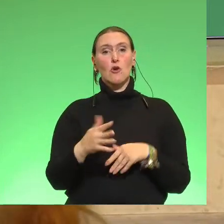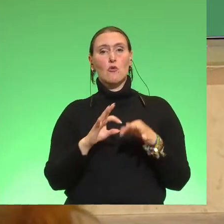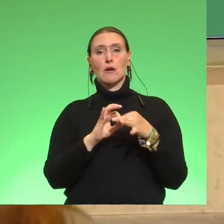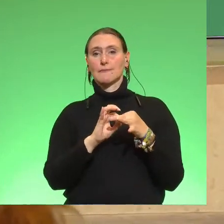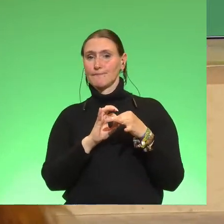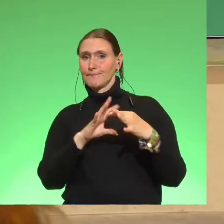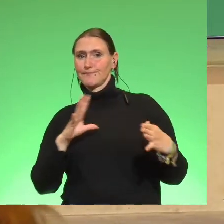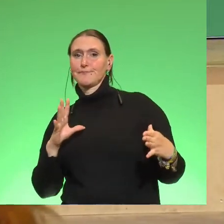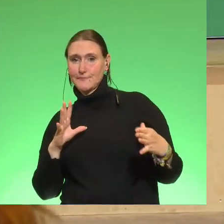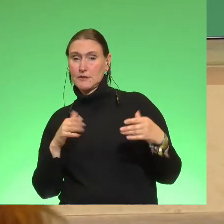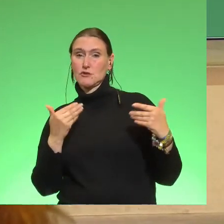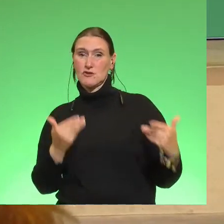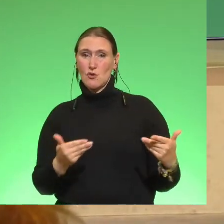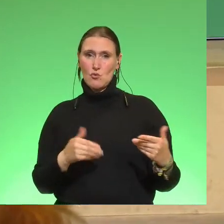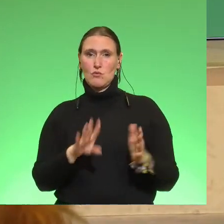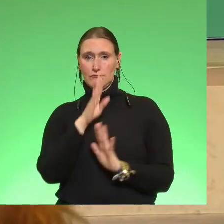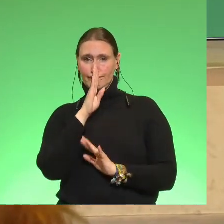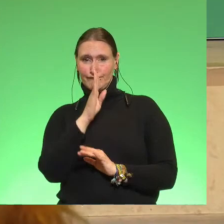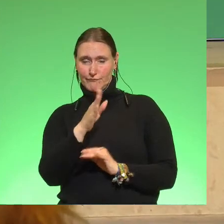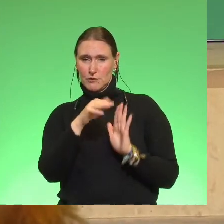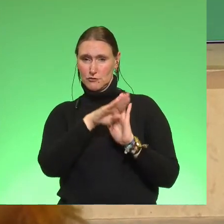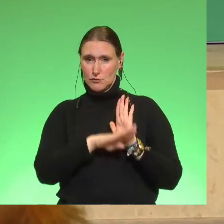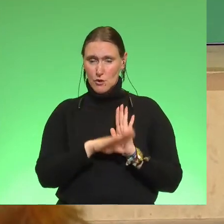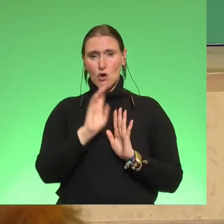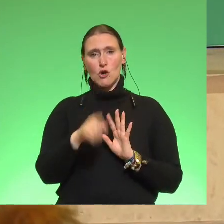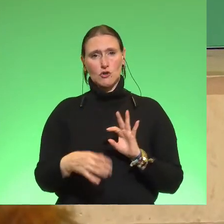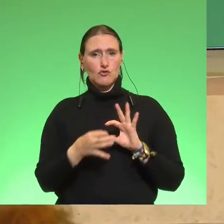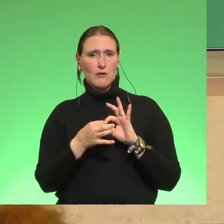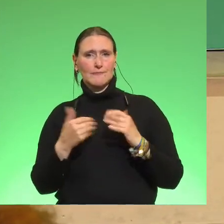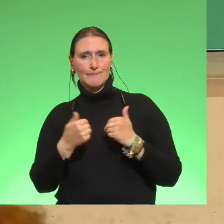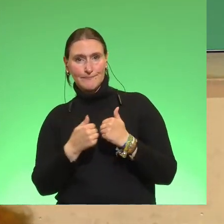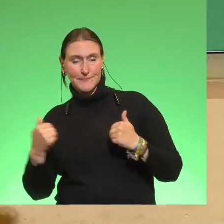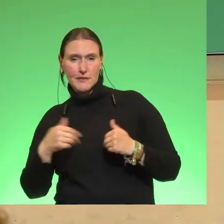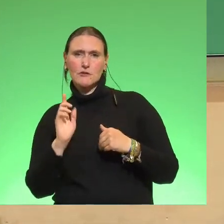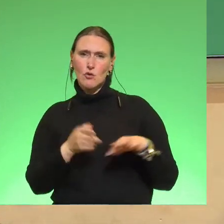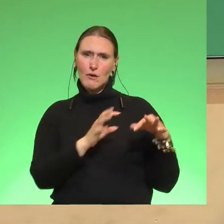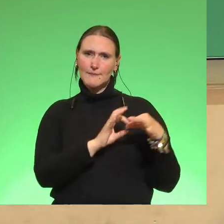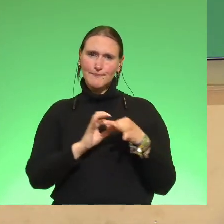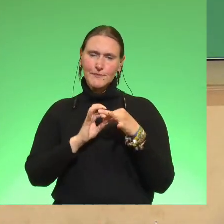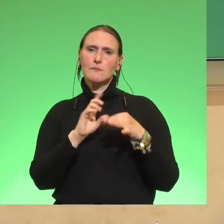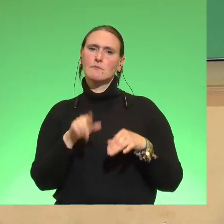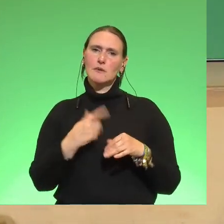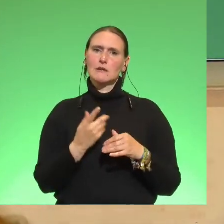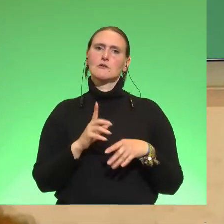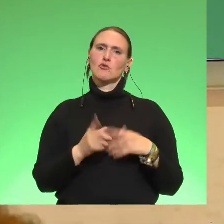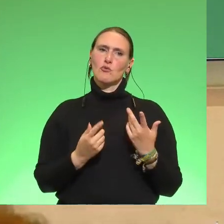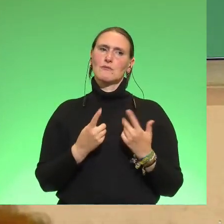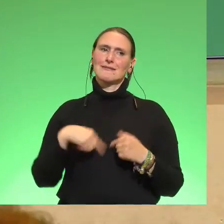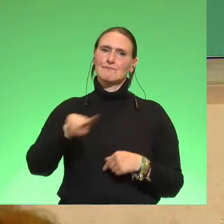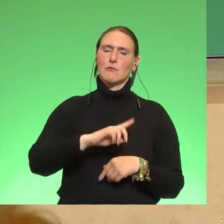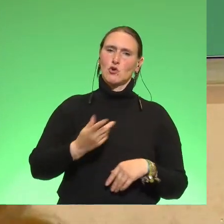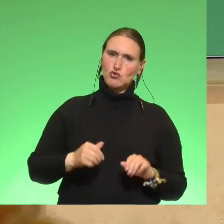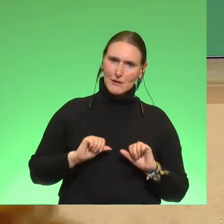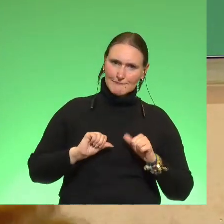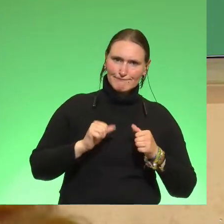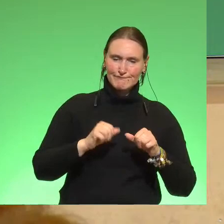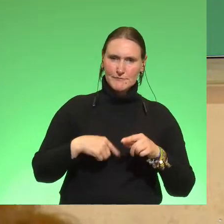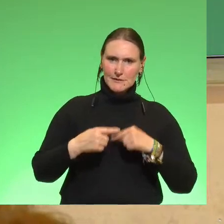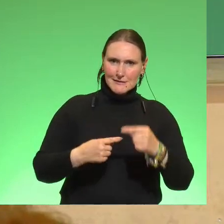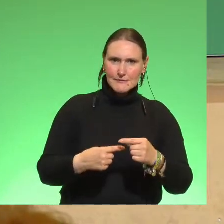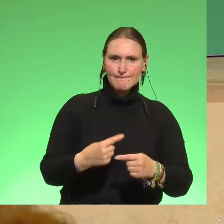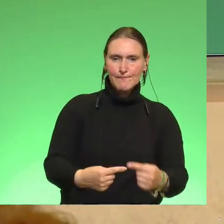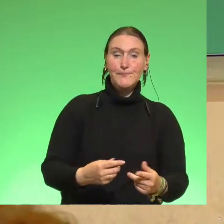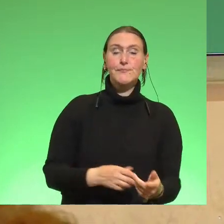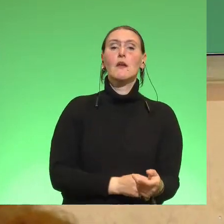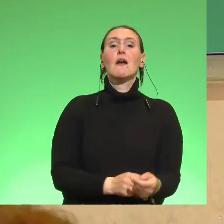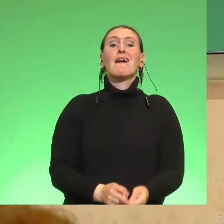external constraints, but also about our immersion in the relationships that sustain us and make us thrive. Freedom and friend